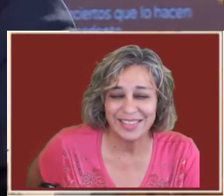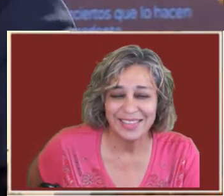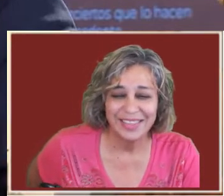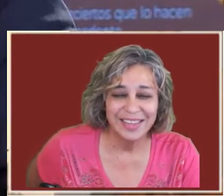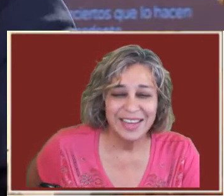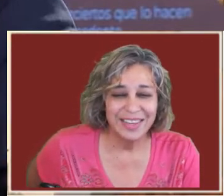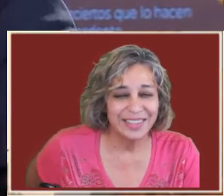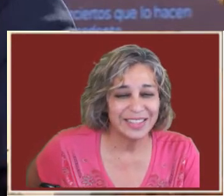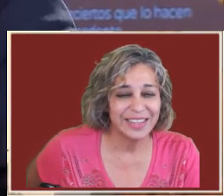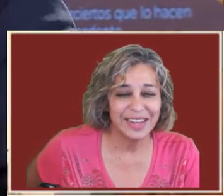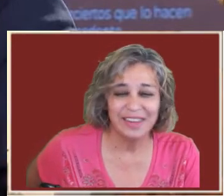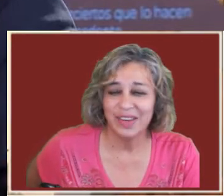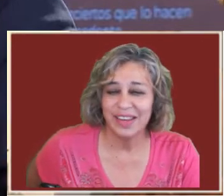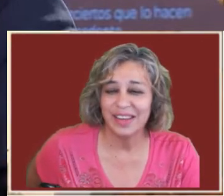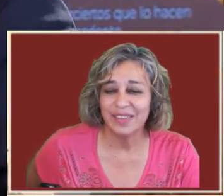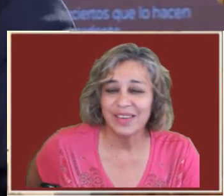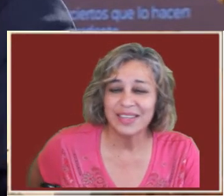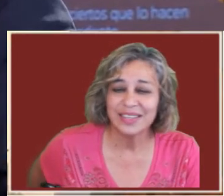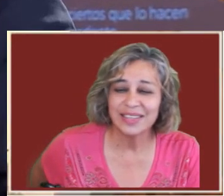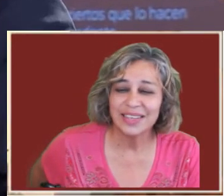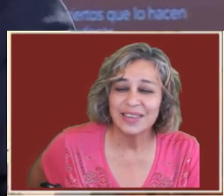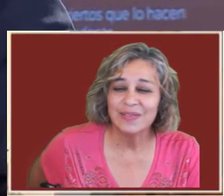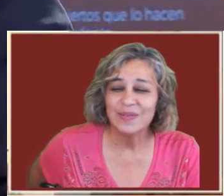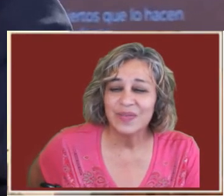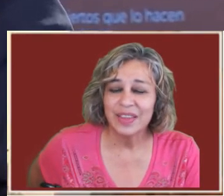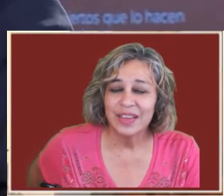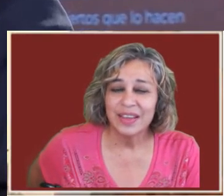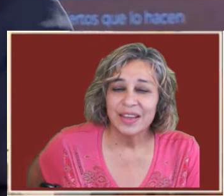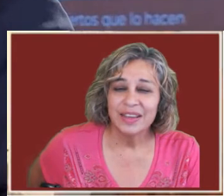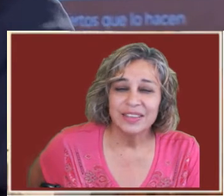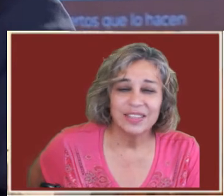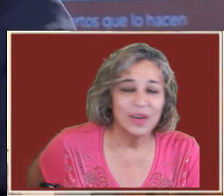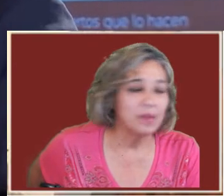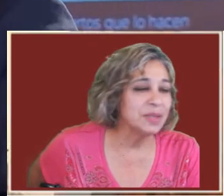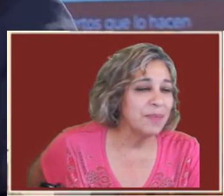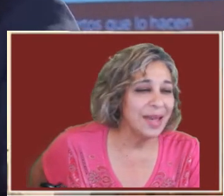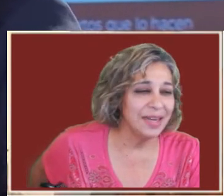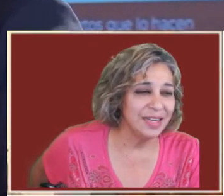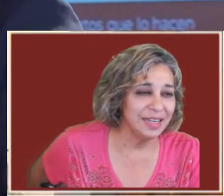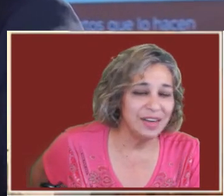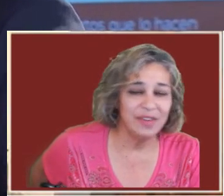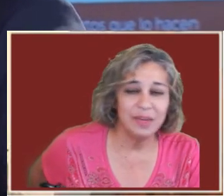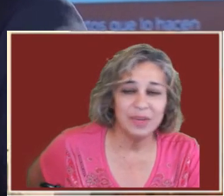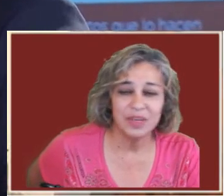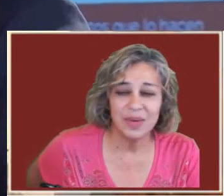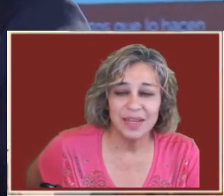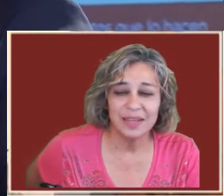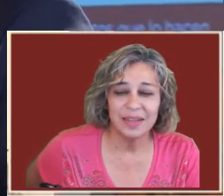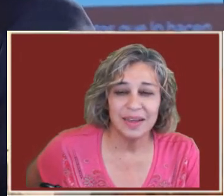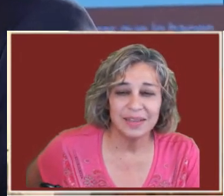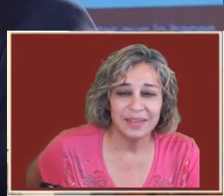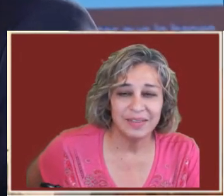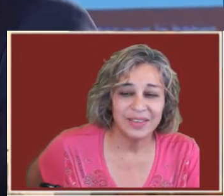attacks. It's actually kind of funny the way he says it. So it was abandoned in November